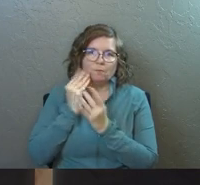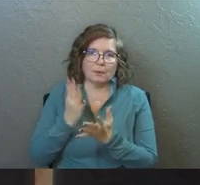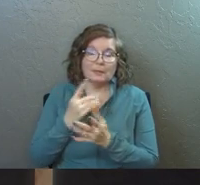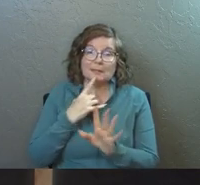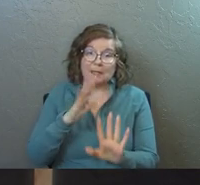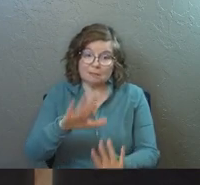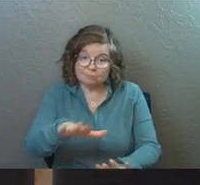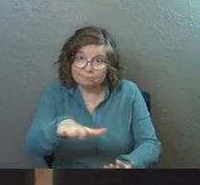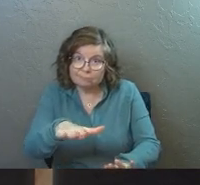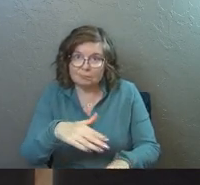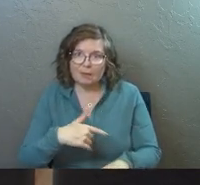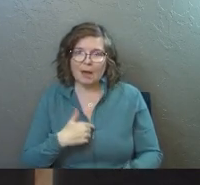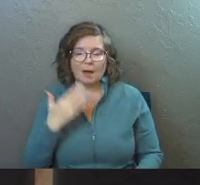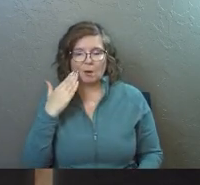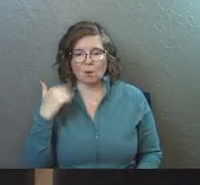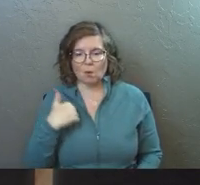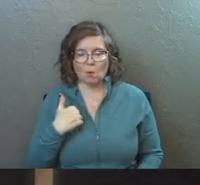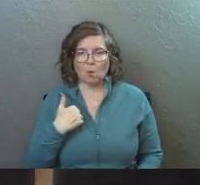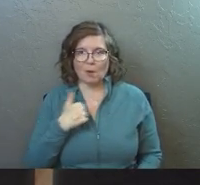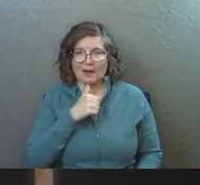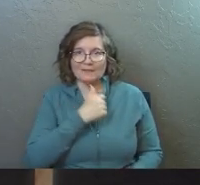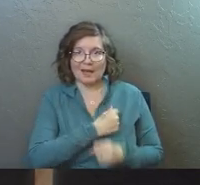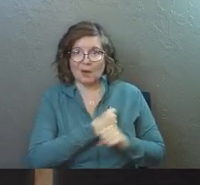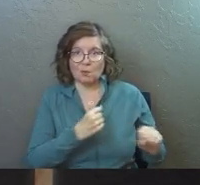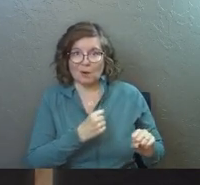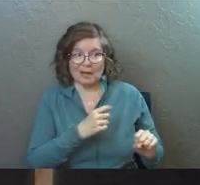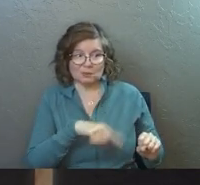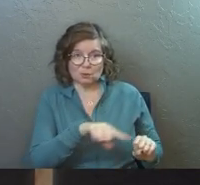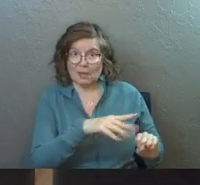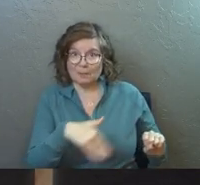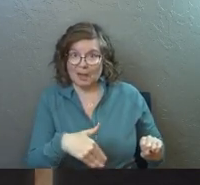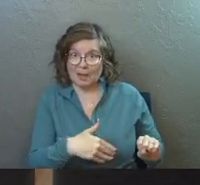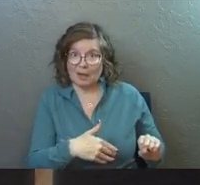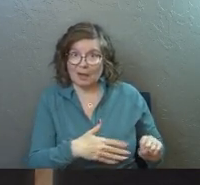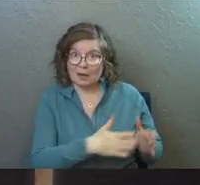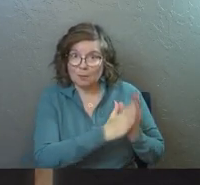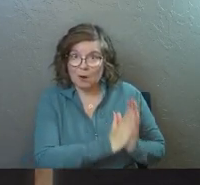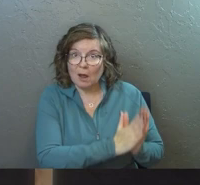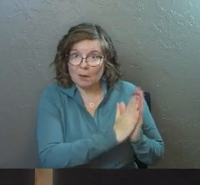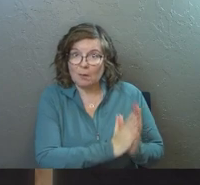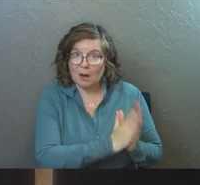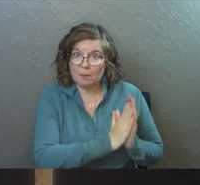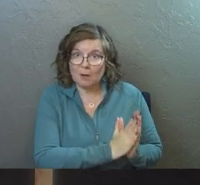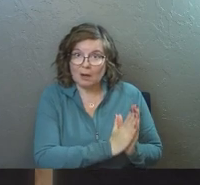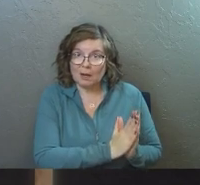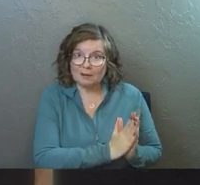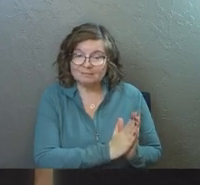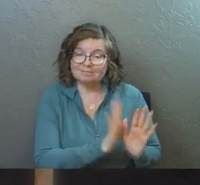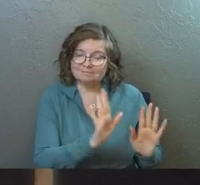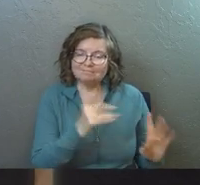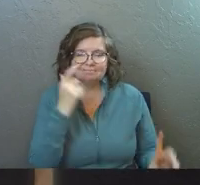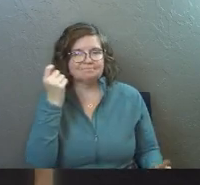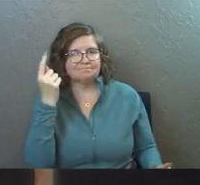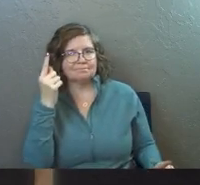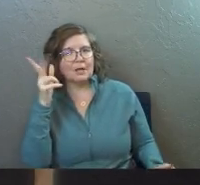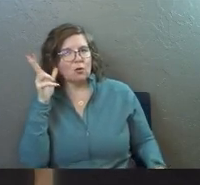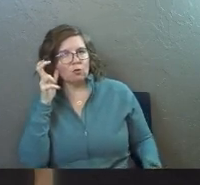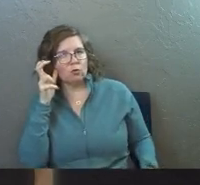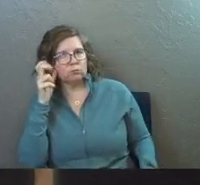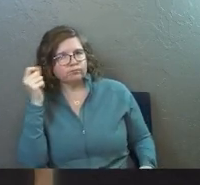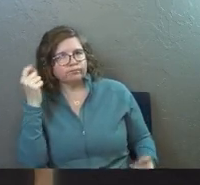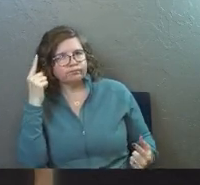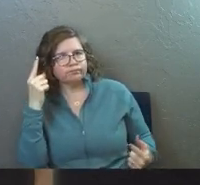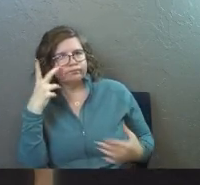says, listen, I know I haven't rescued my people yet, but it's not because I haven't heard their prayers. And it's